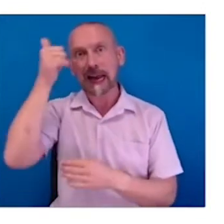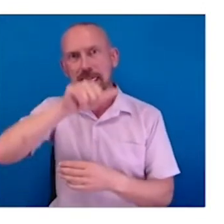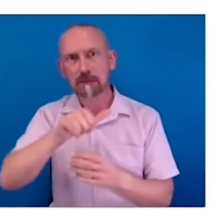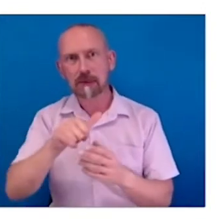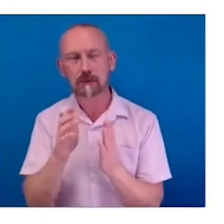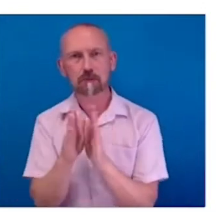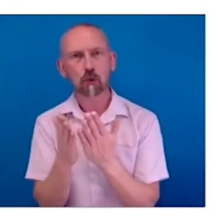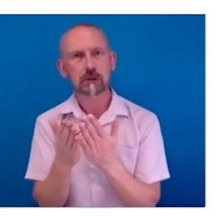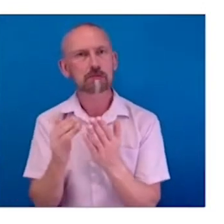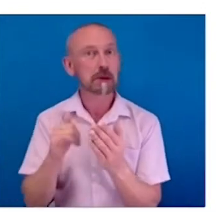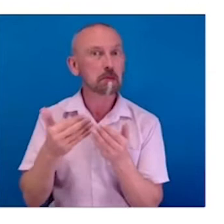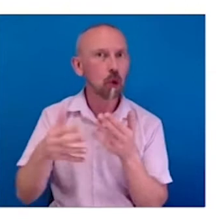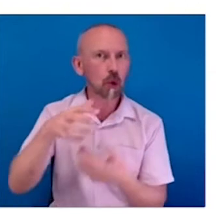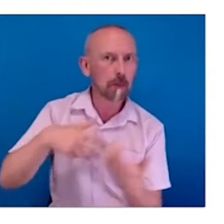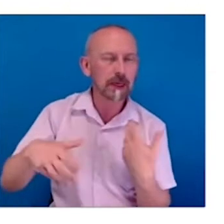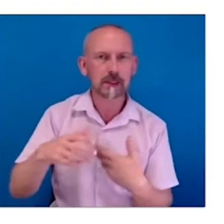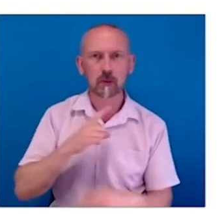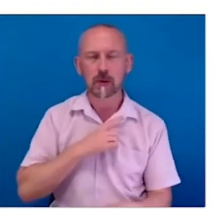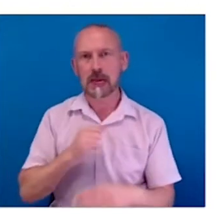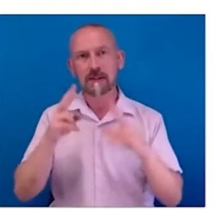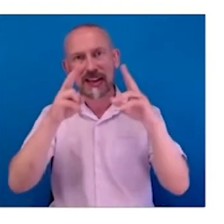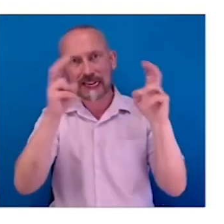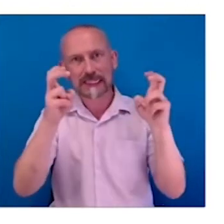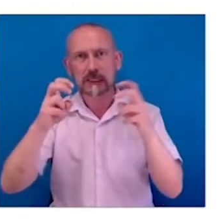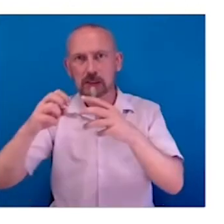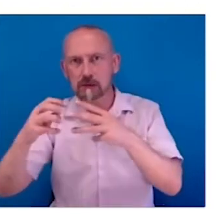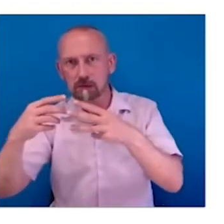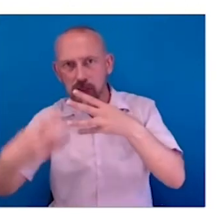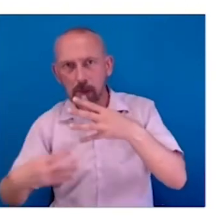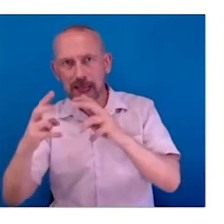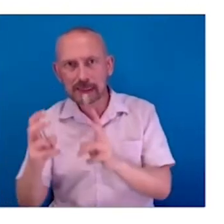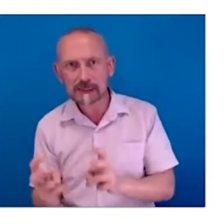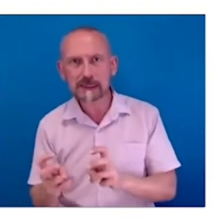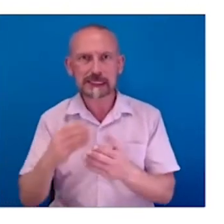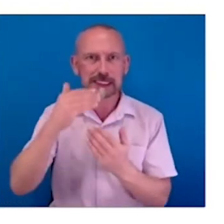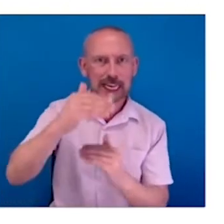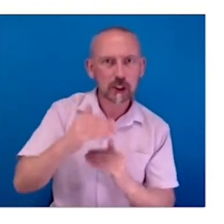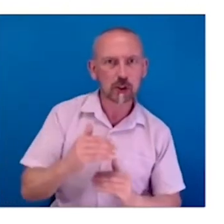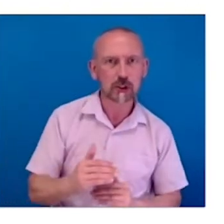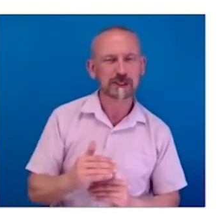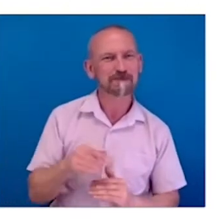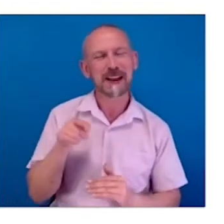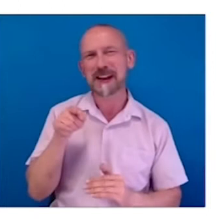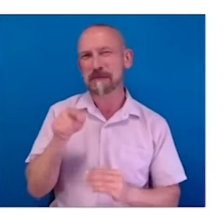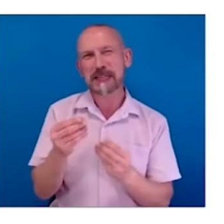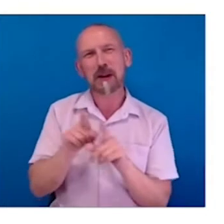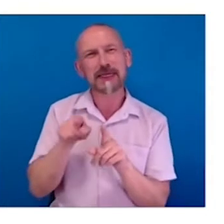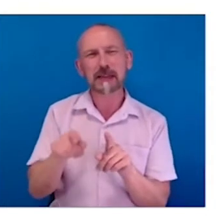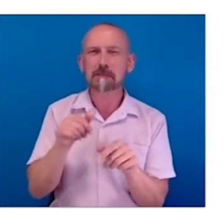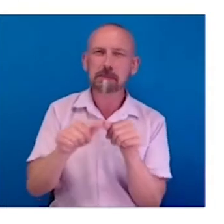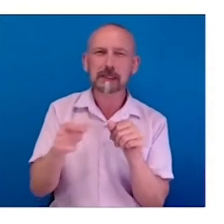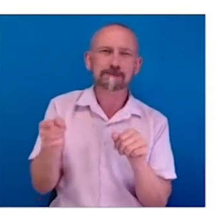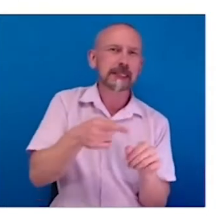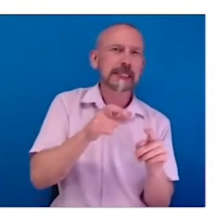for sections and subsections. For this type of material, the DAISY standard, used by many specialist providers